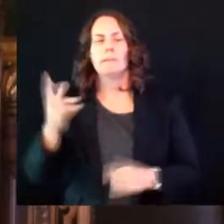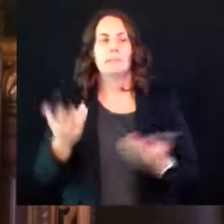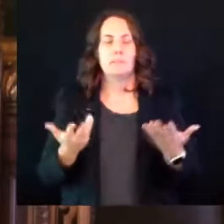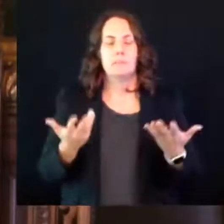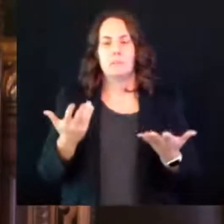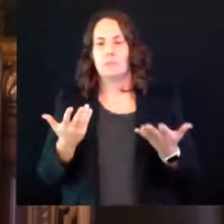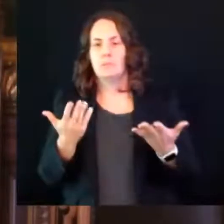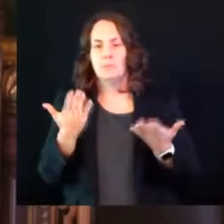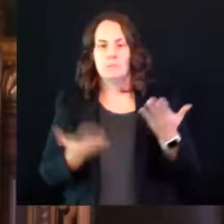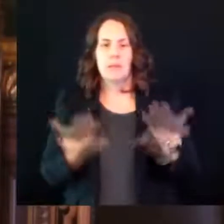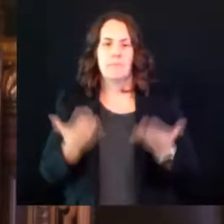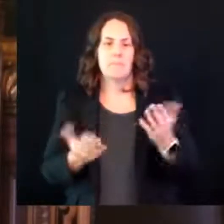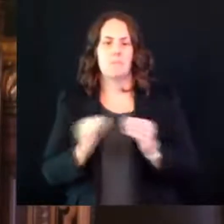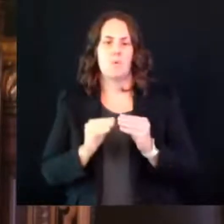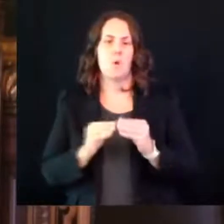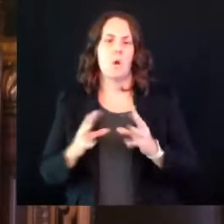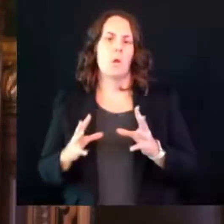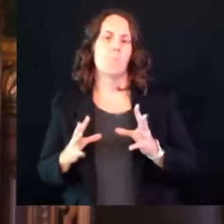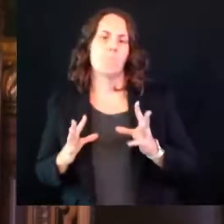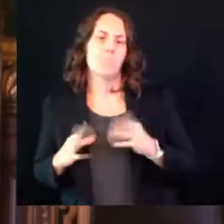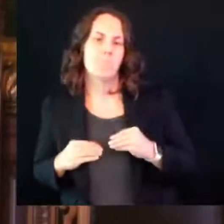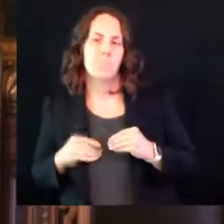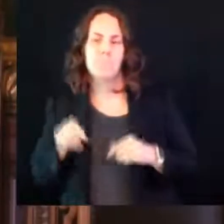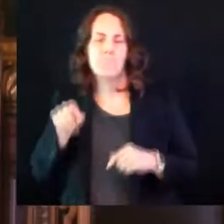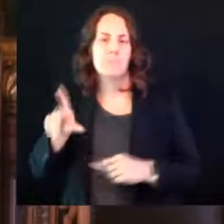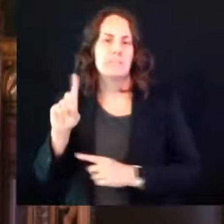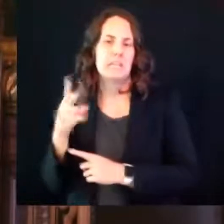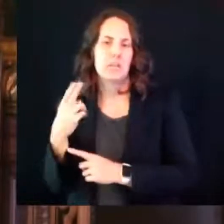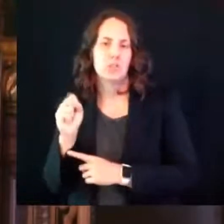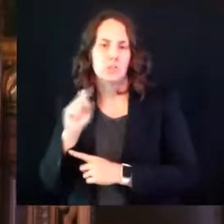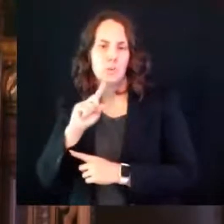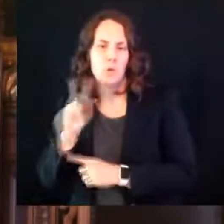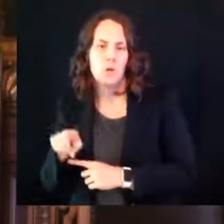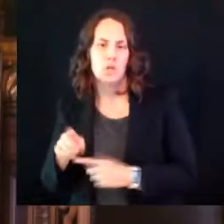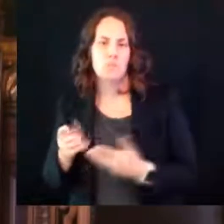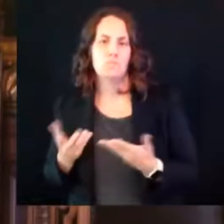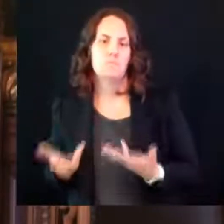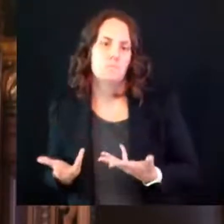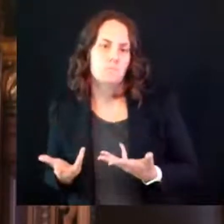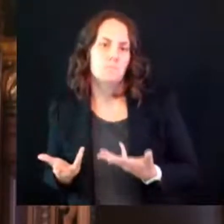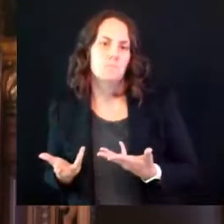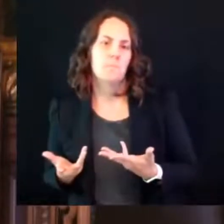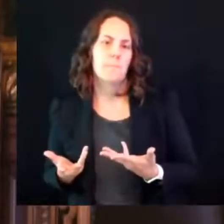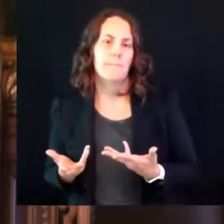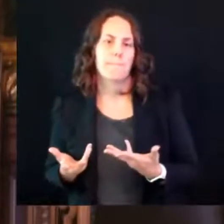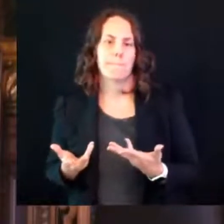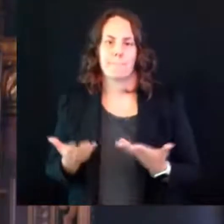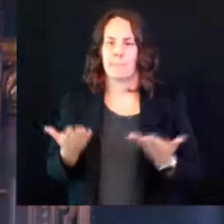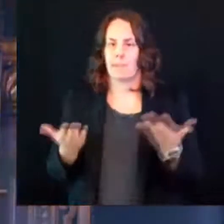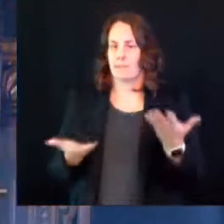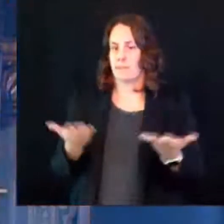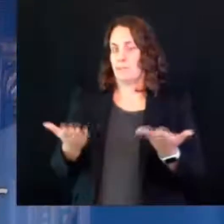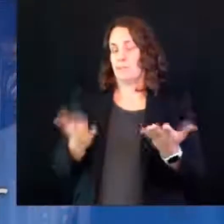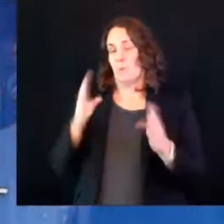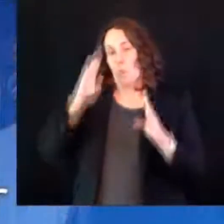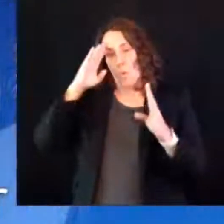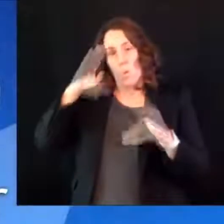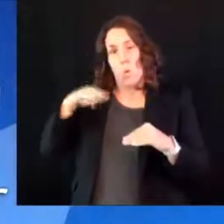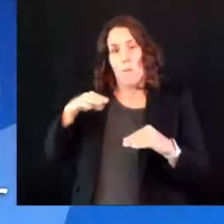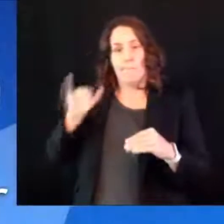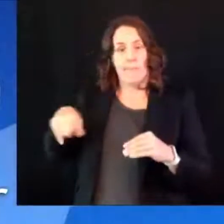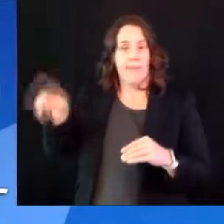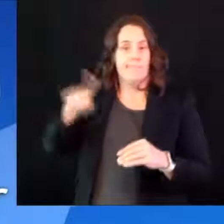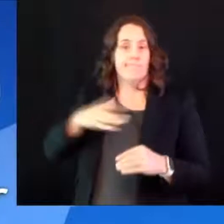public gatherings at schools, churches, and other places, and that's exactly what this order does. All right, and the next question goes to